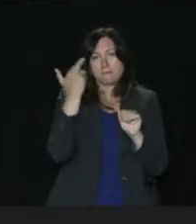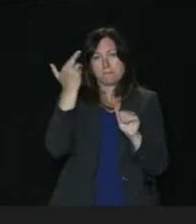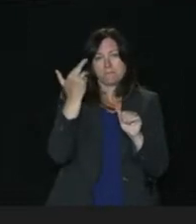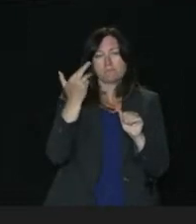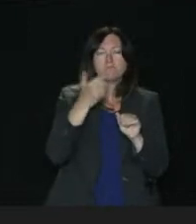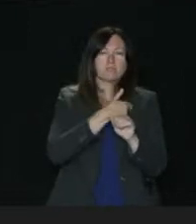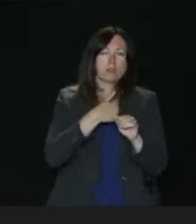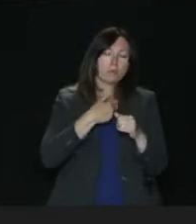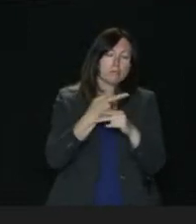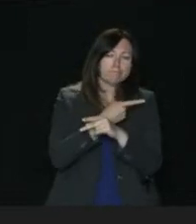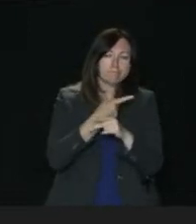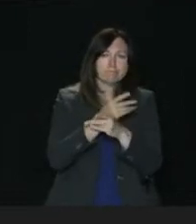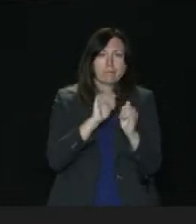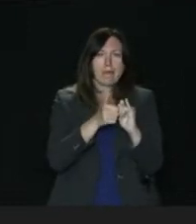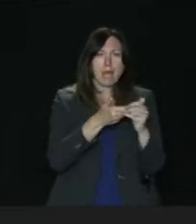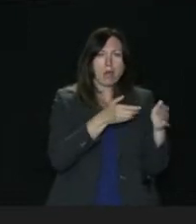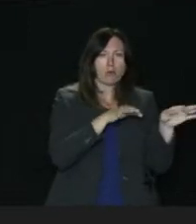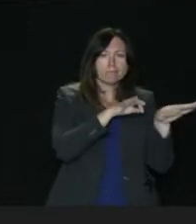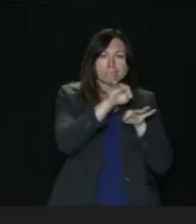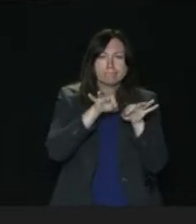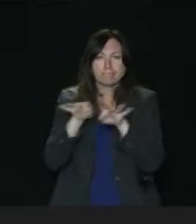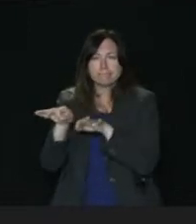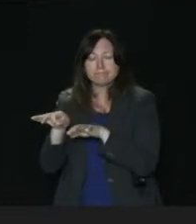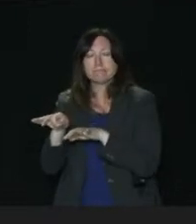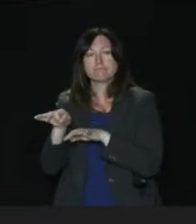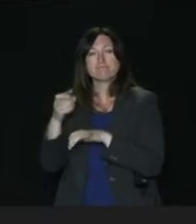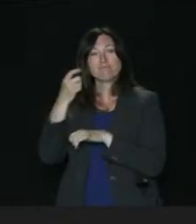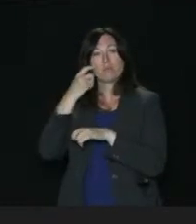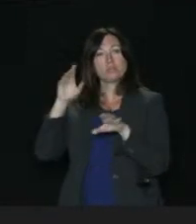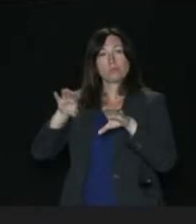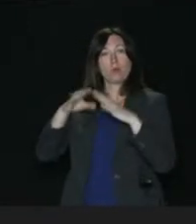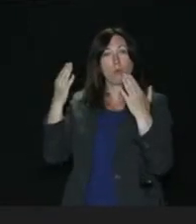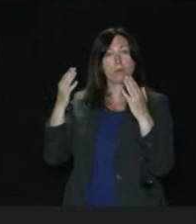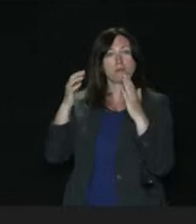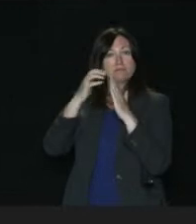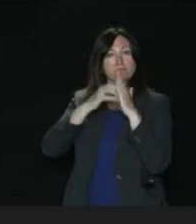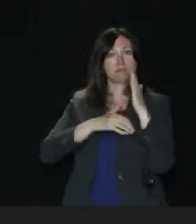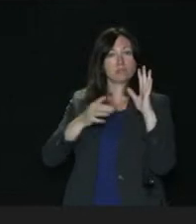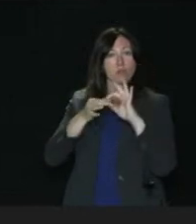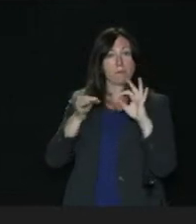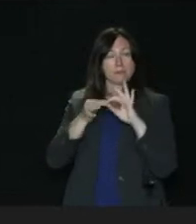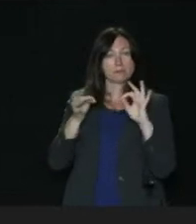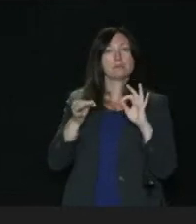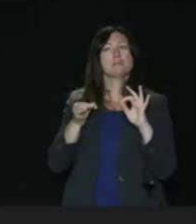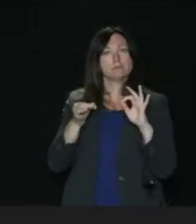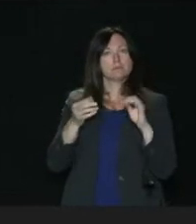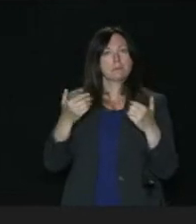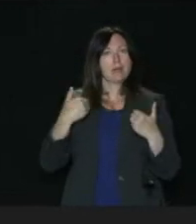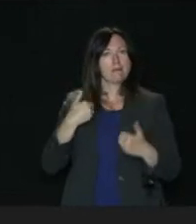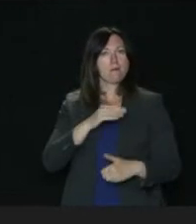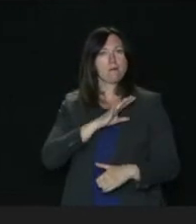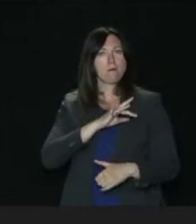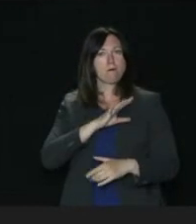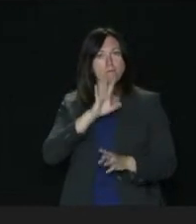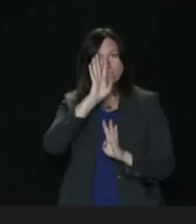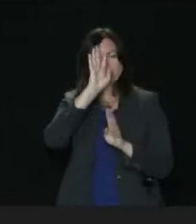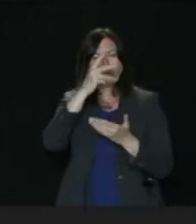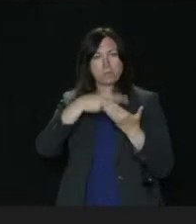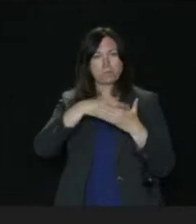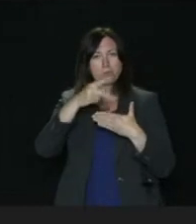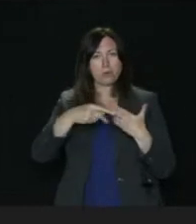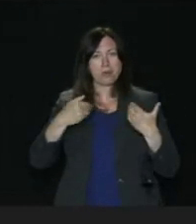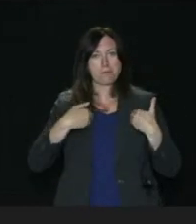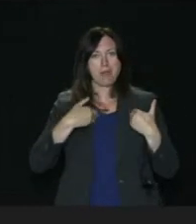we address that. As we just mentioned in our opening remarks, certainly we have a very innovative approach in terms of